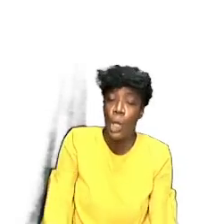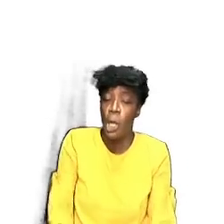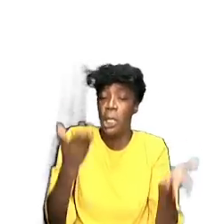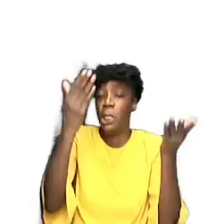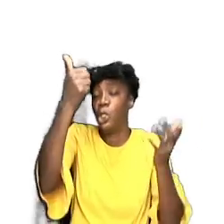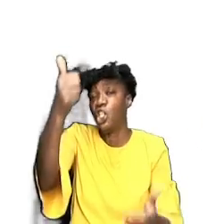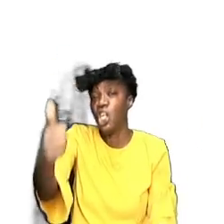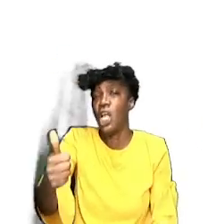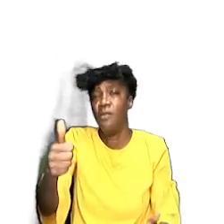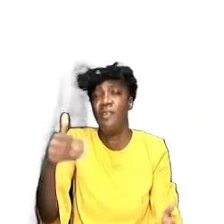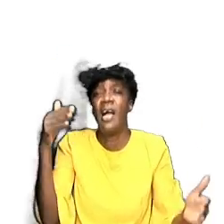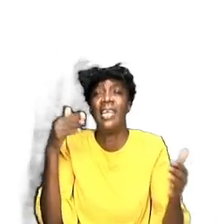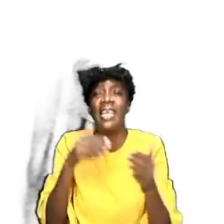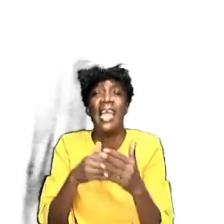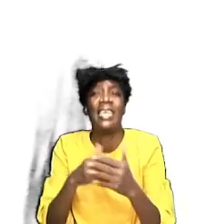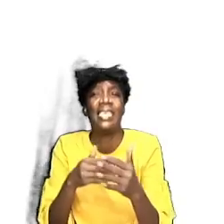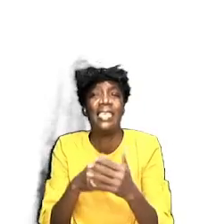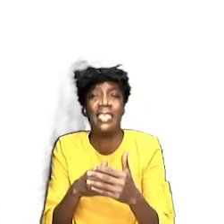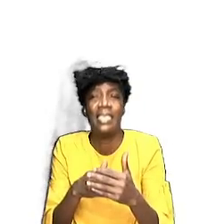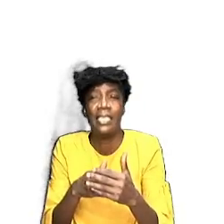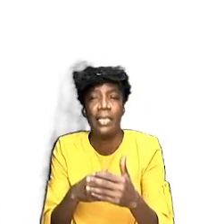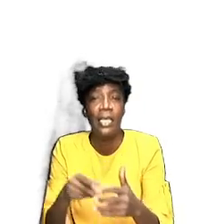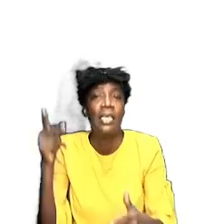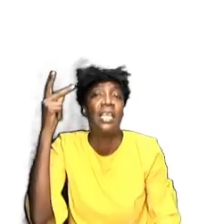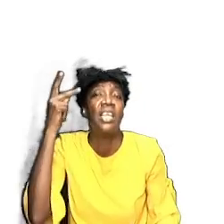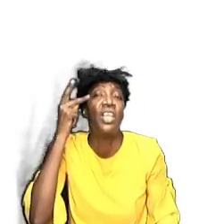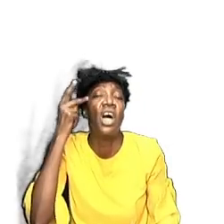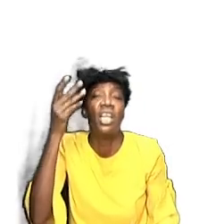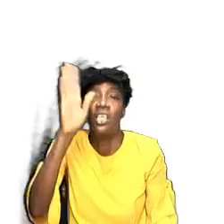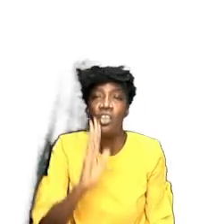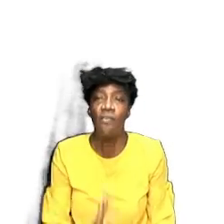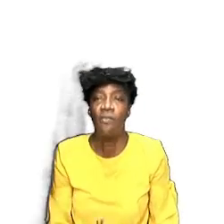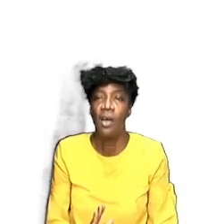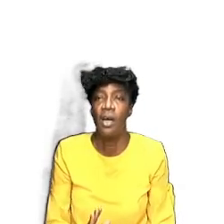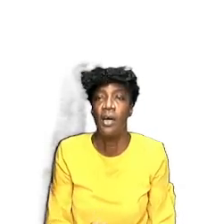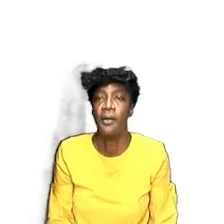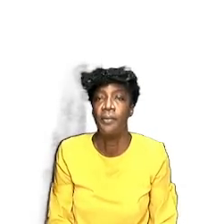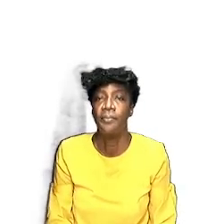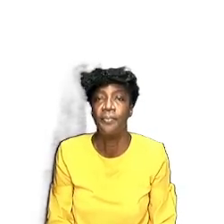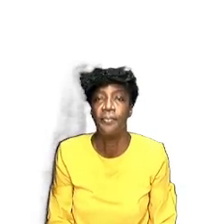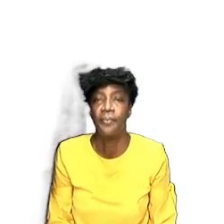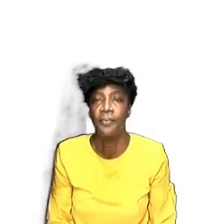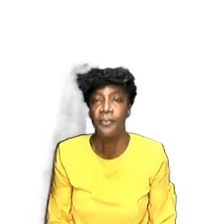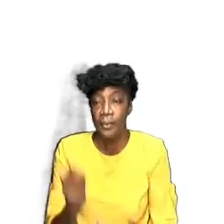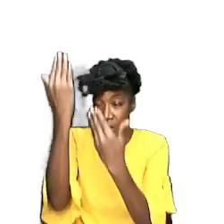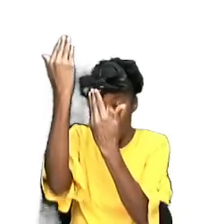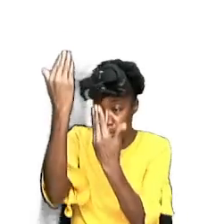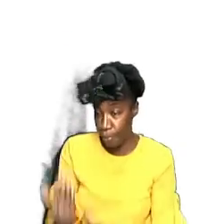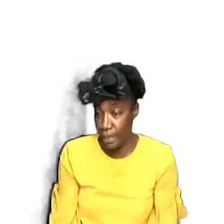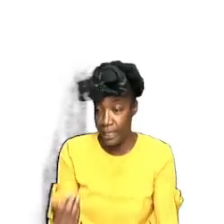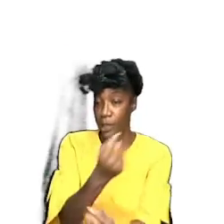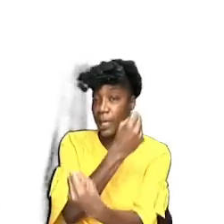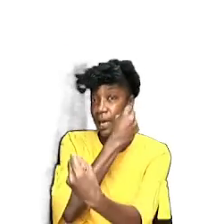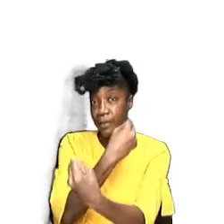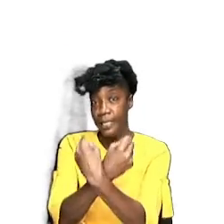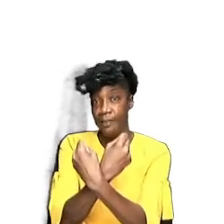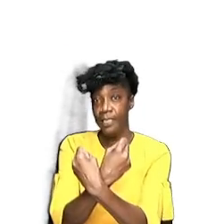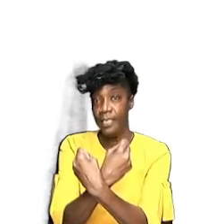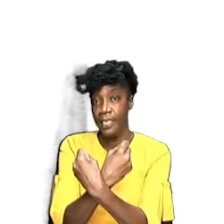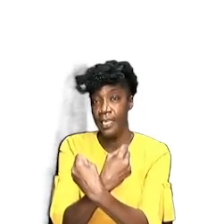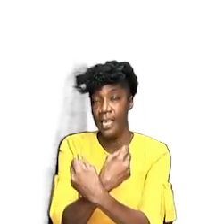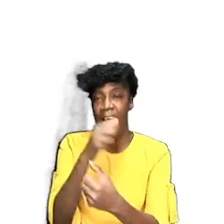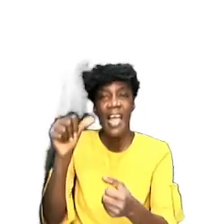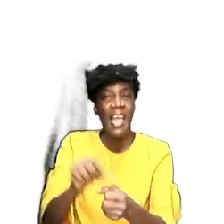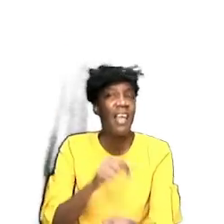itself against the knowledge of God. Praise God. And bringing it into captivity,